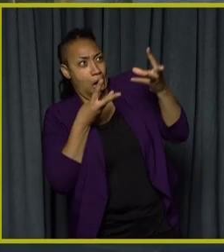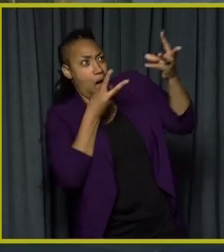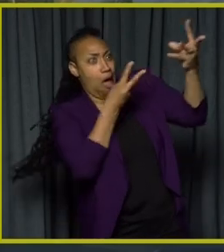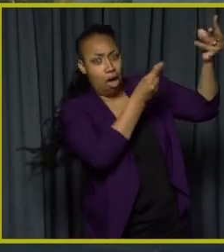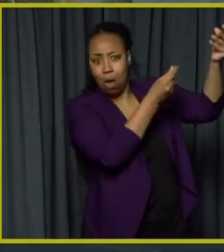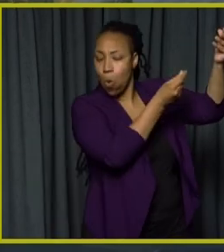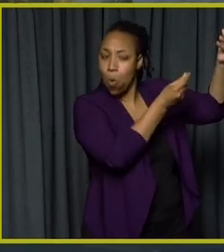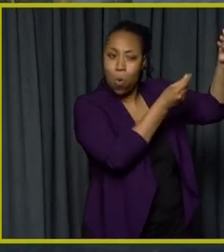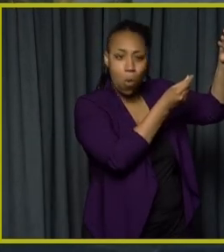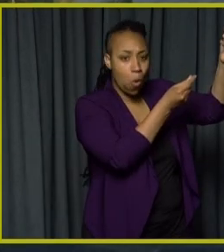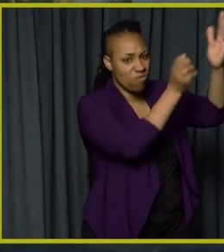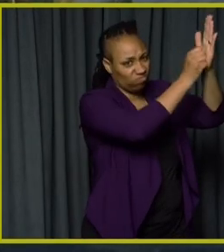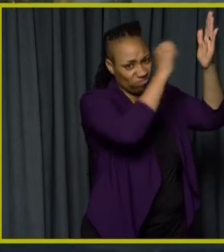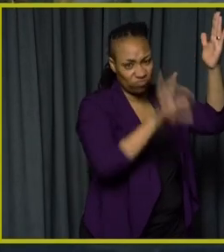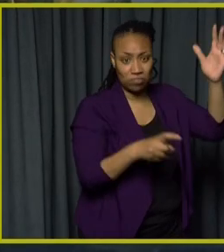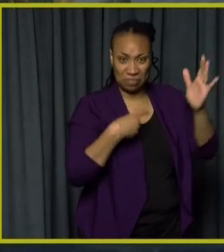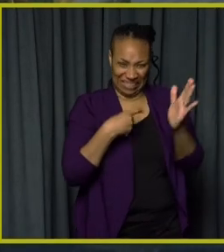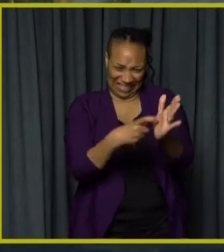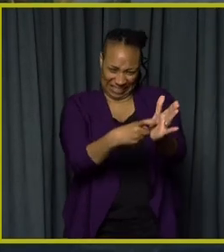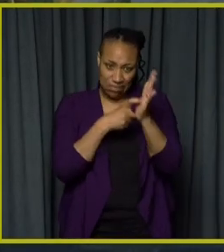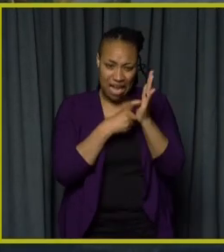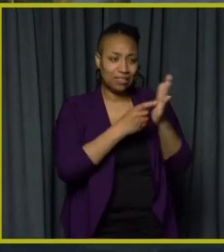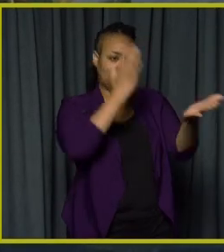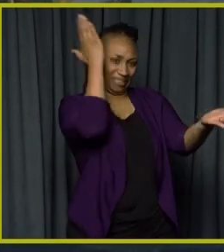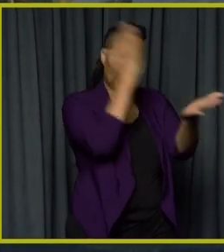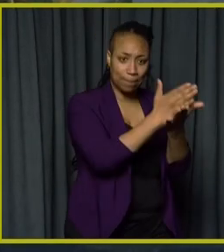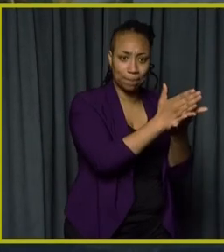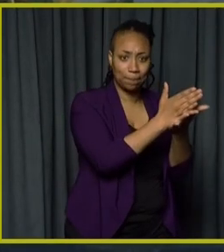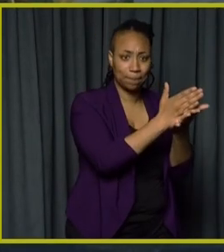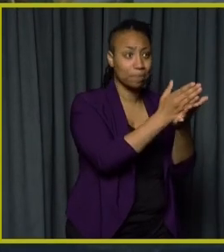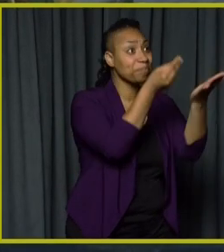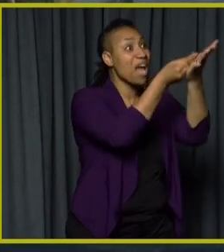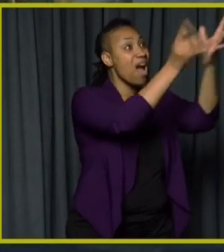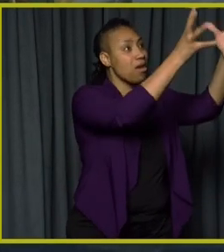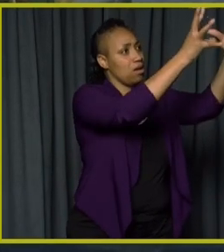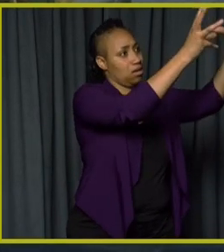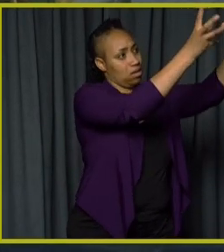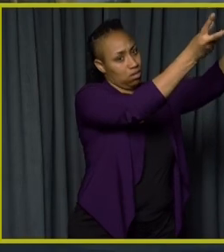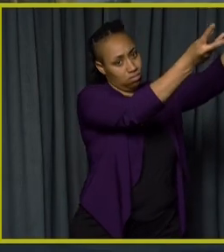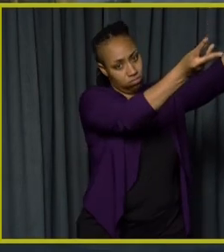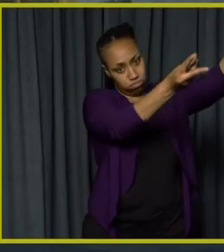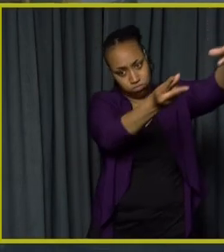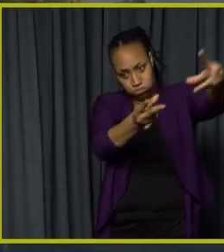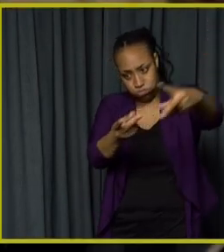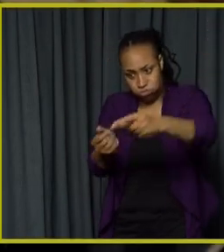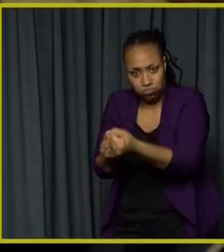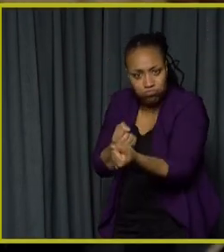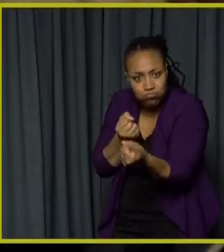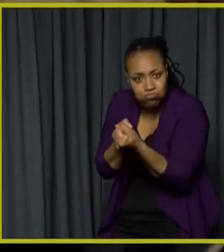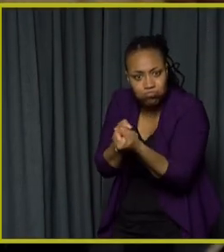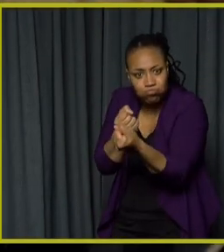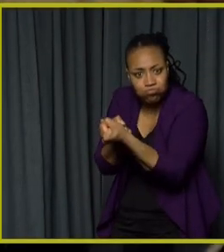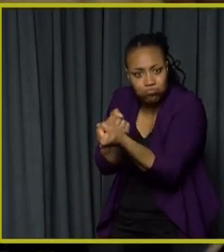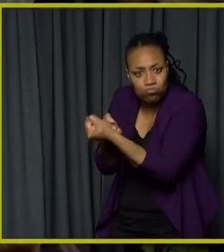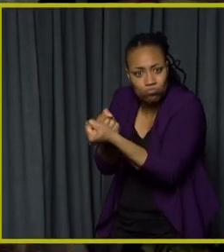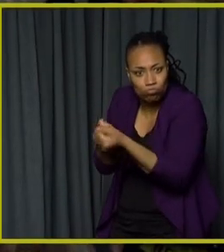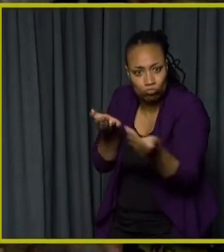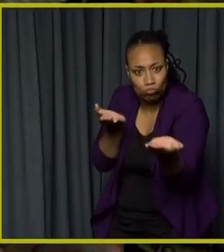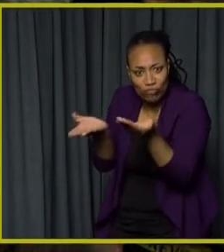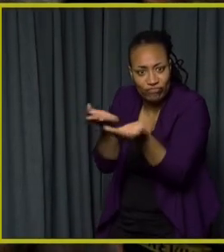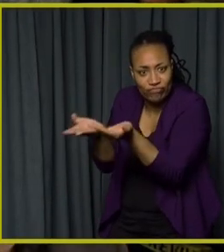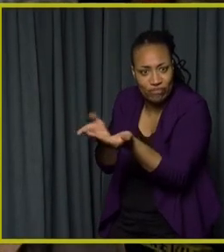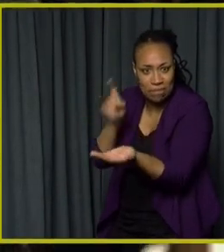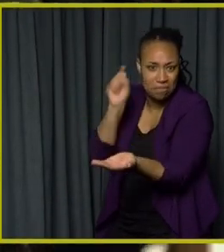to privatization of military budget and any increase in military spending. We demand